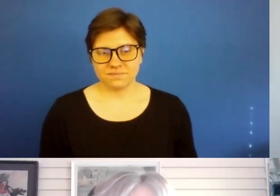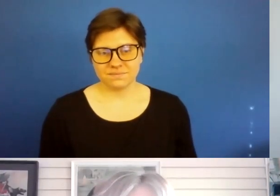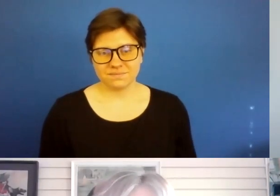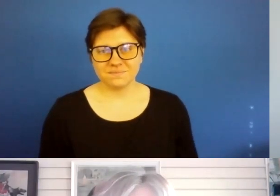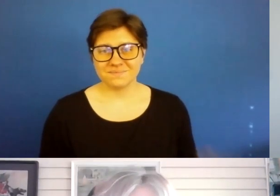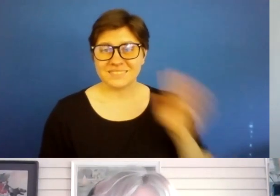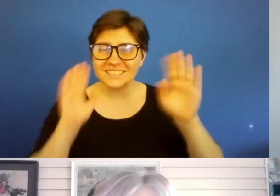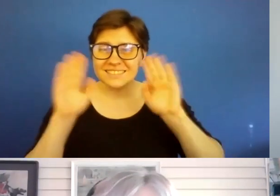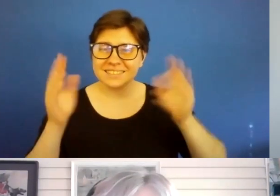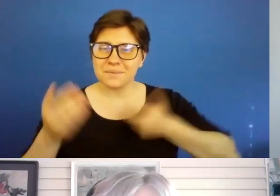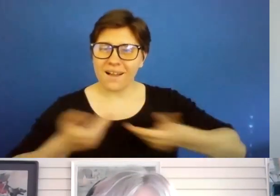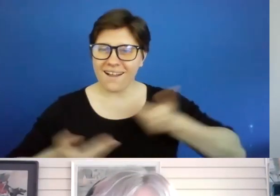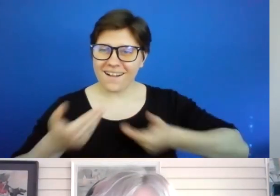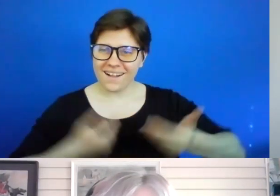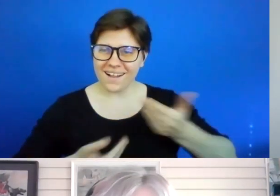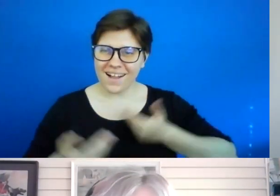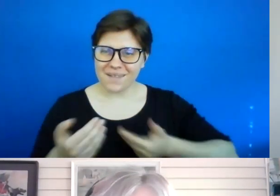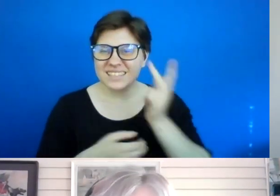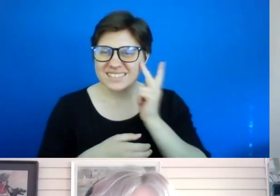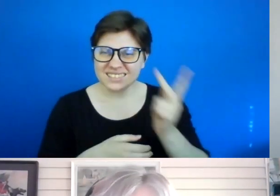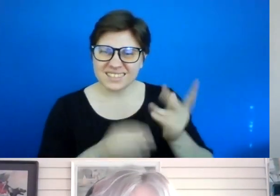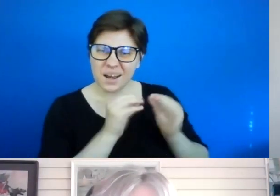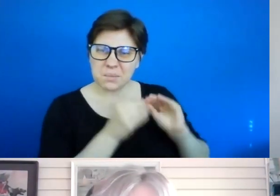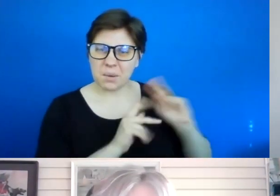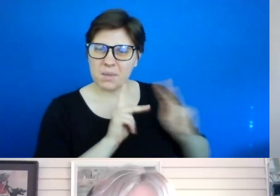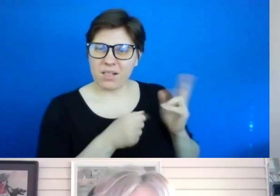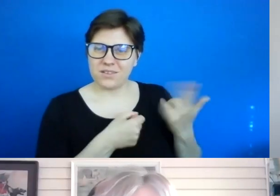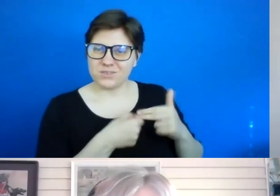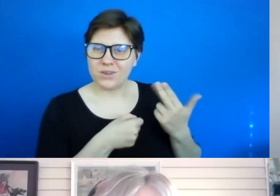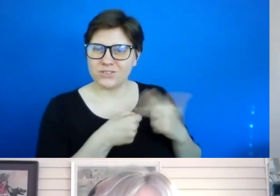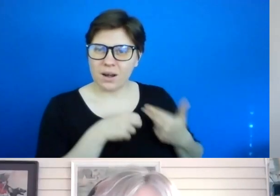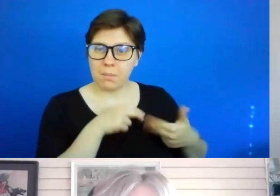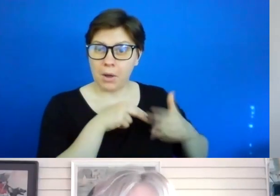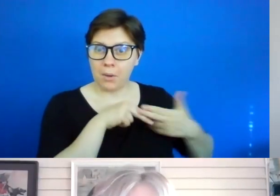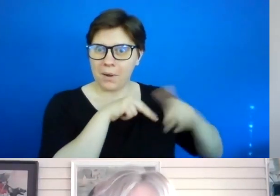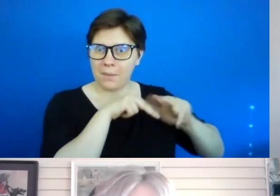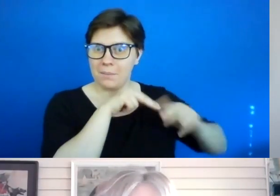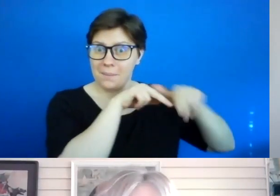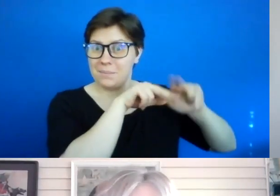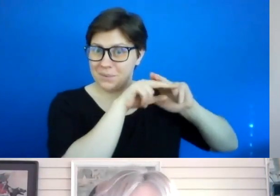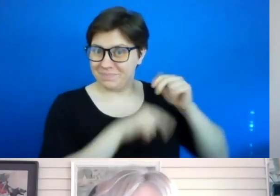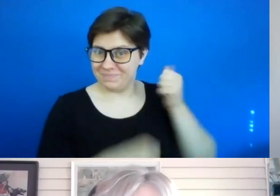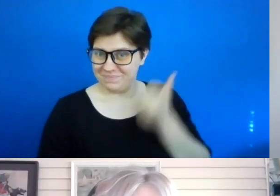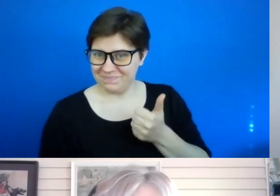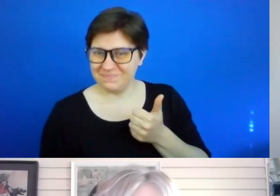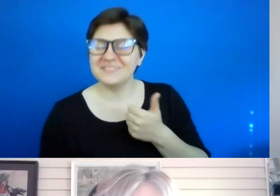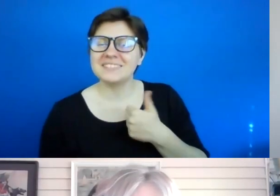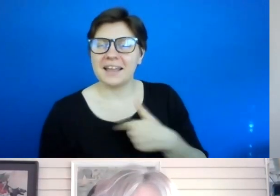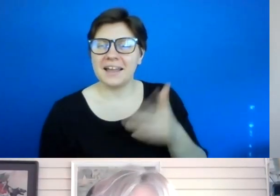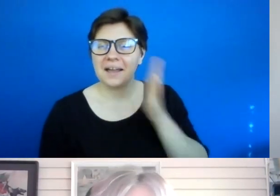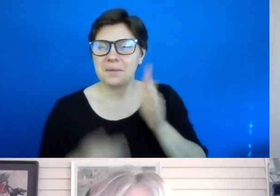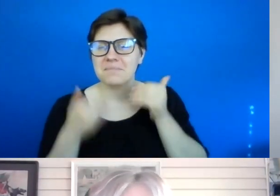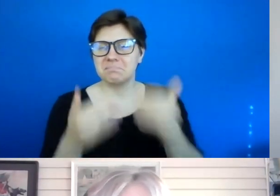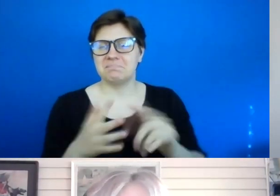Welcome, everyone. I see numbers of participants are rolling in here, so I'm going to go ahead and get the